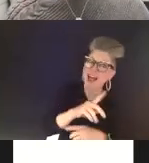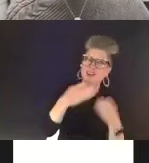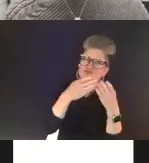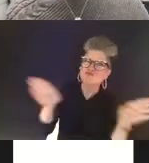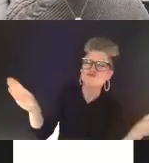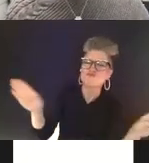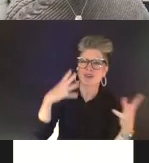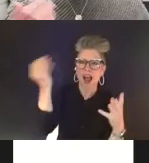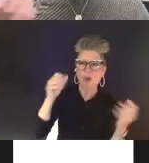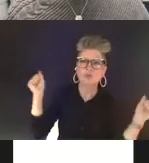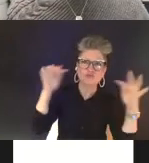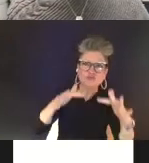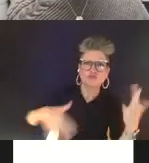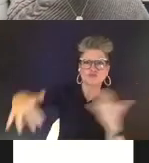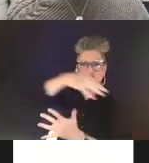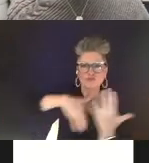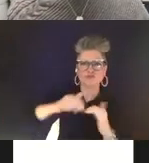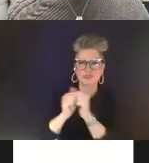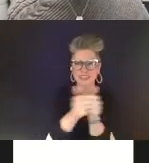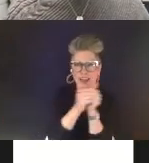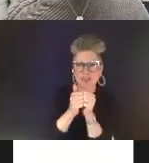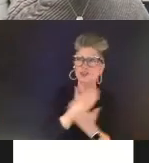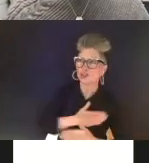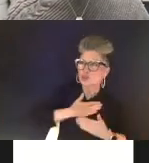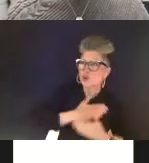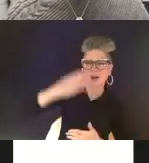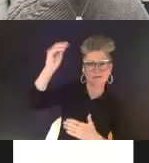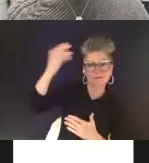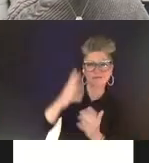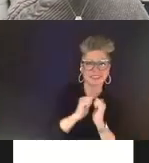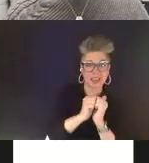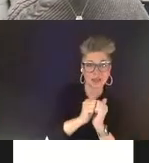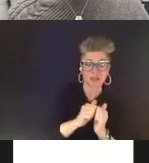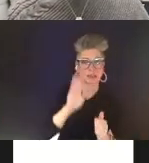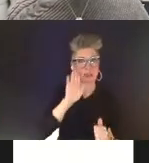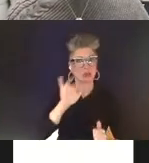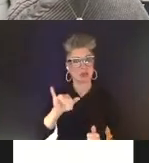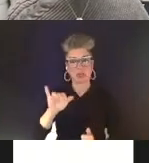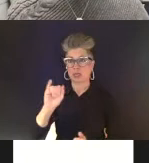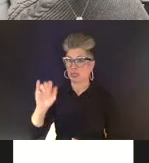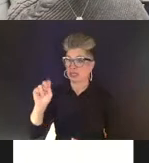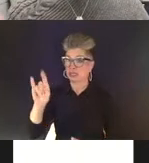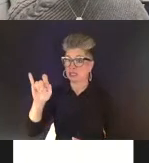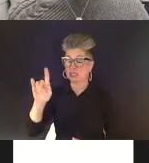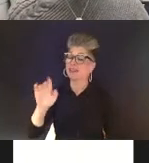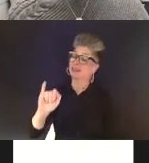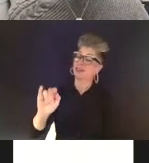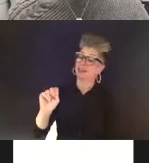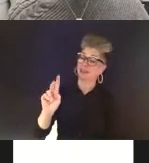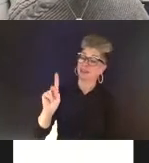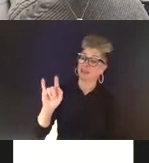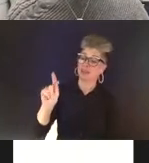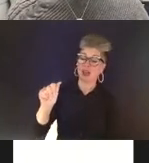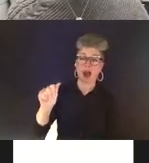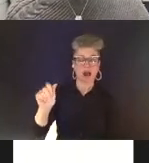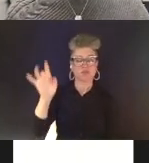together. As some of you may know, that the situation in India couldn't be more different. So it is devastating to hear the news